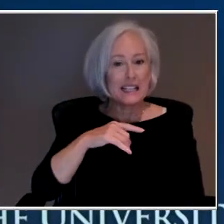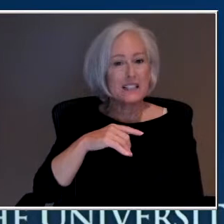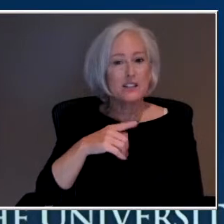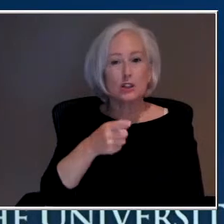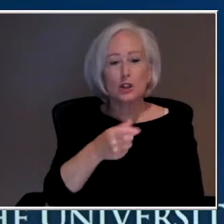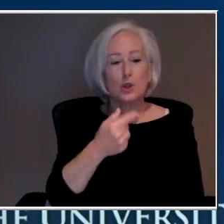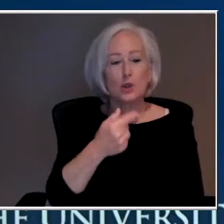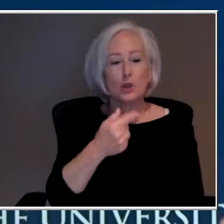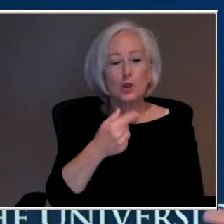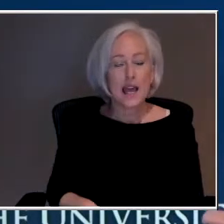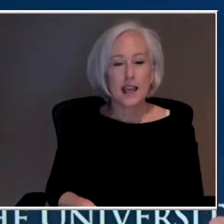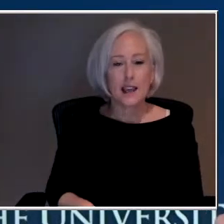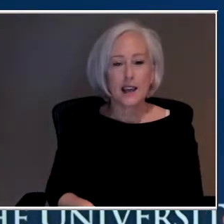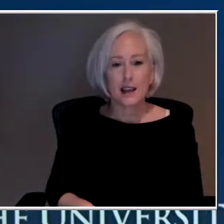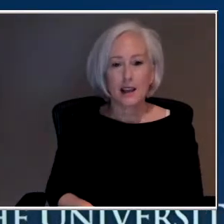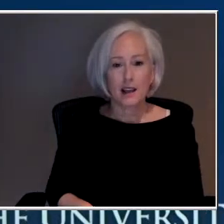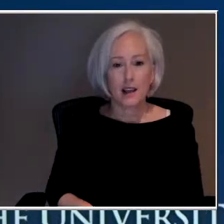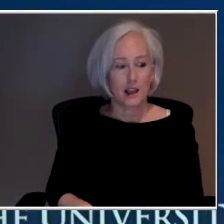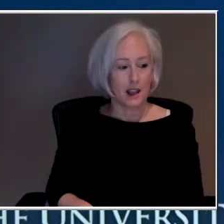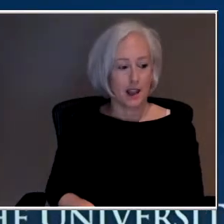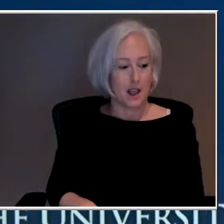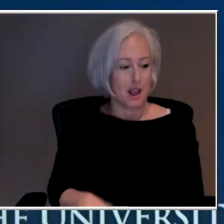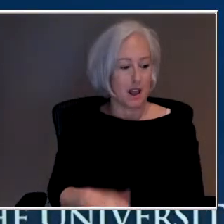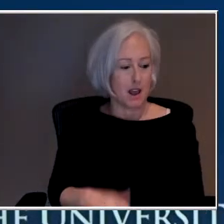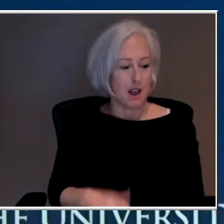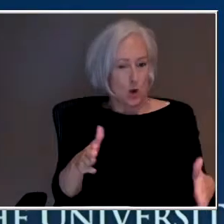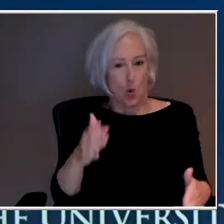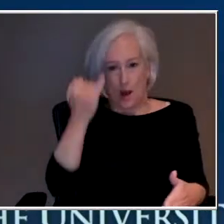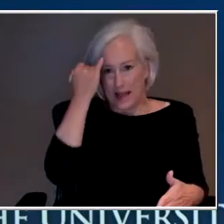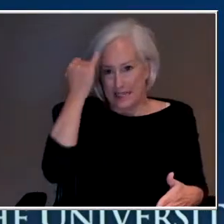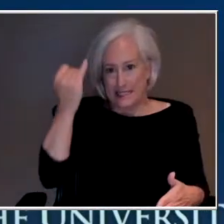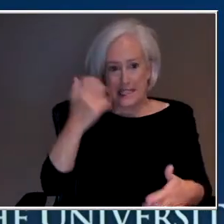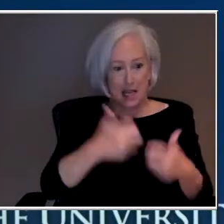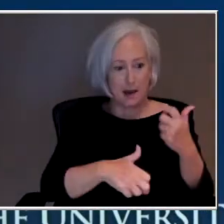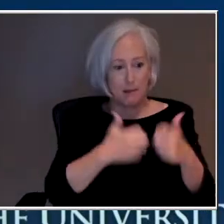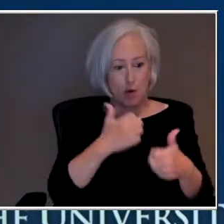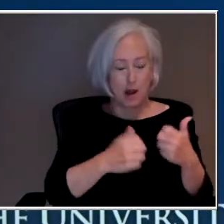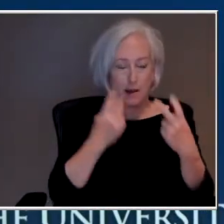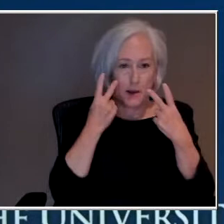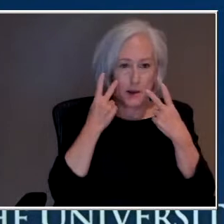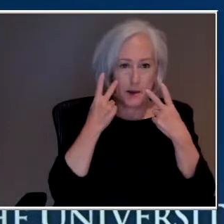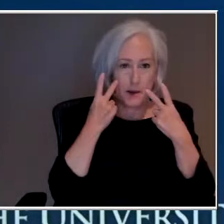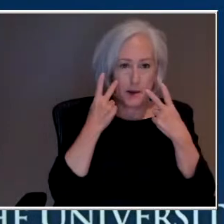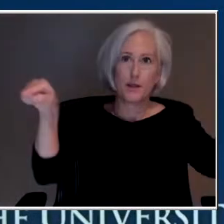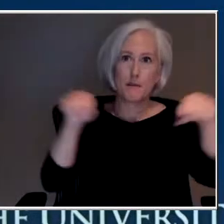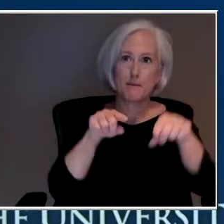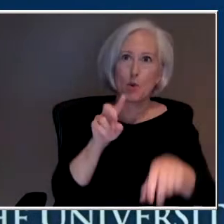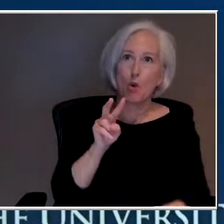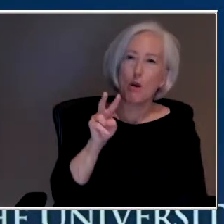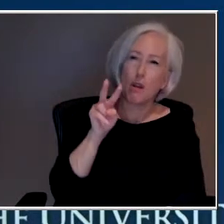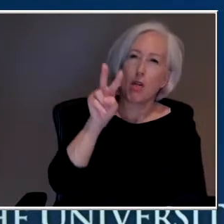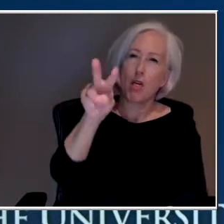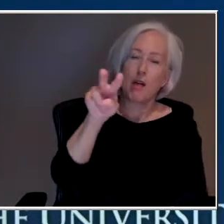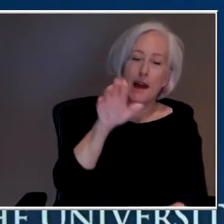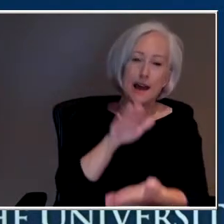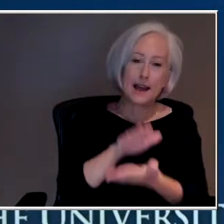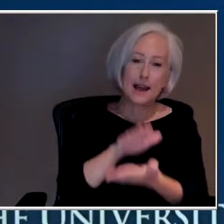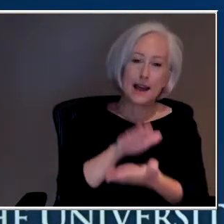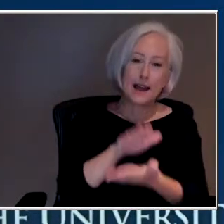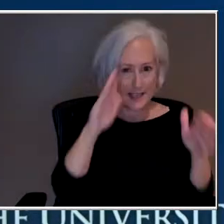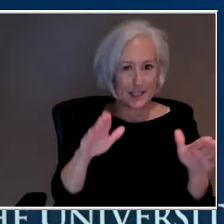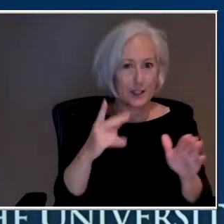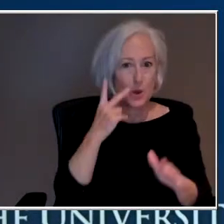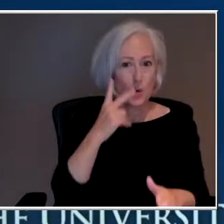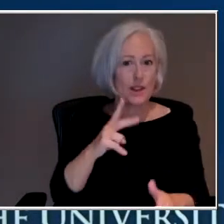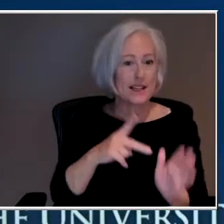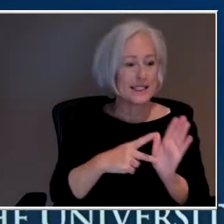see us, parents like, I had no idea they were having trouble at school seeing the board, but apparently it's been going on for 2 years. I had no idea they see double from time to time. They never told me.